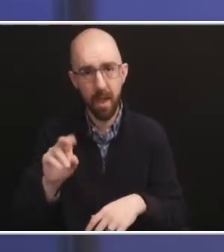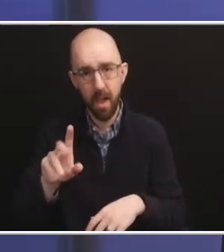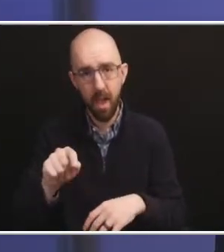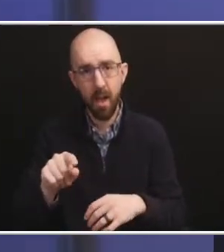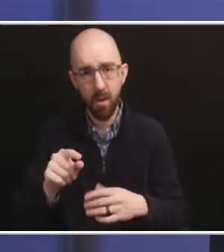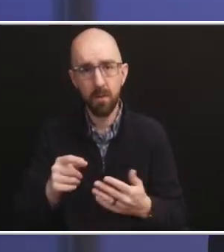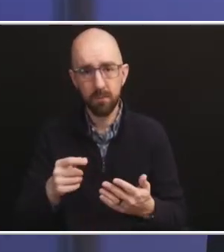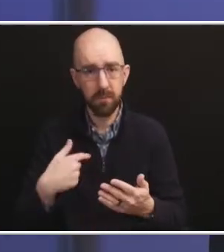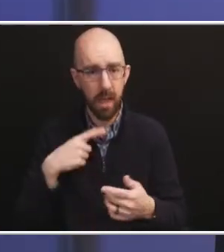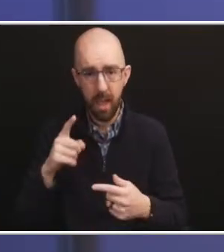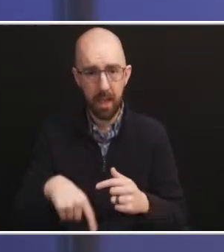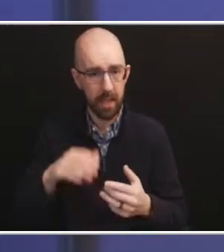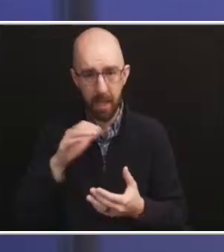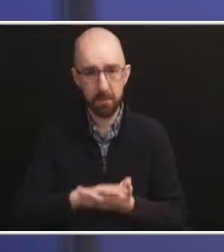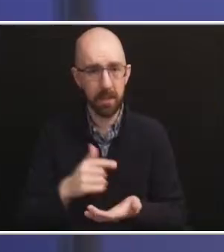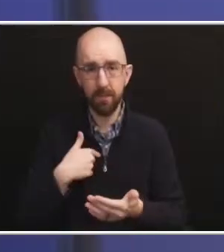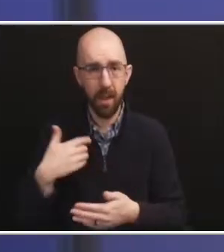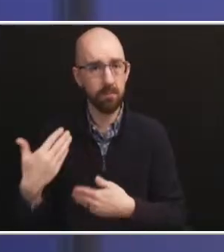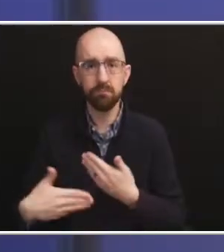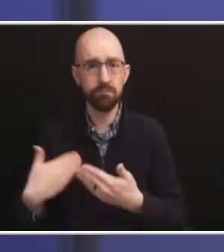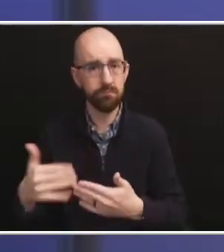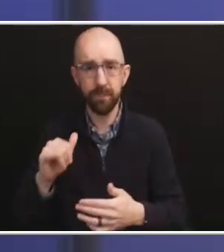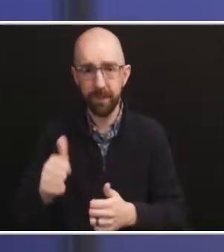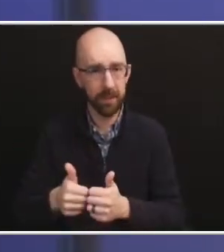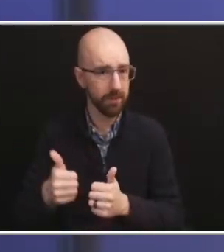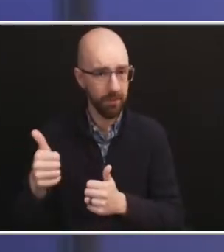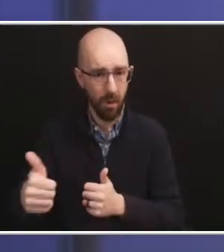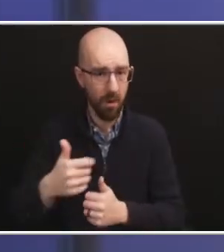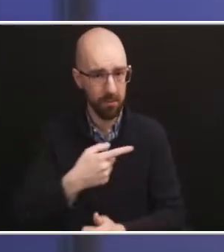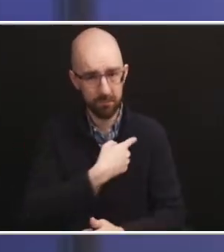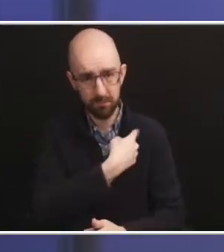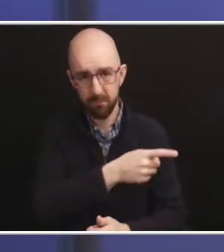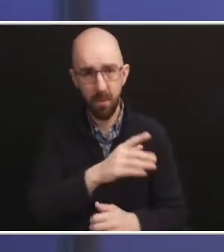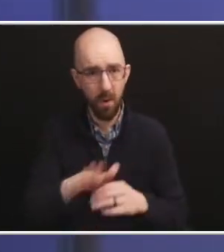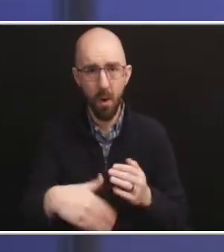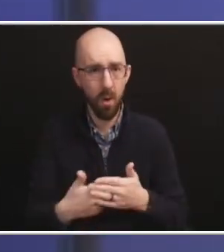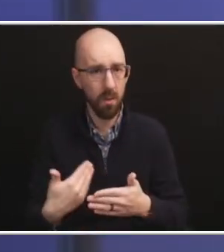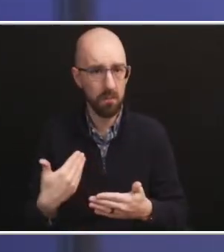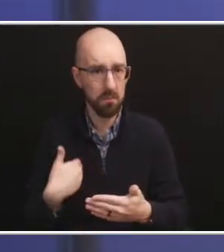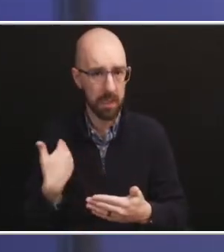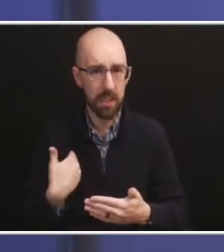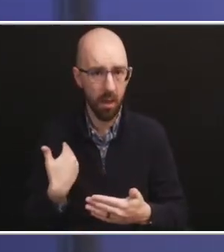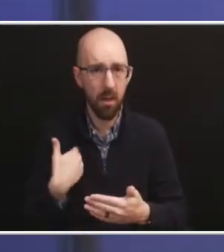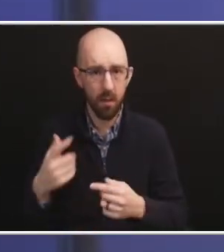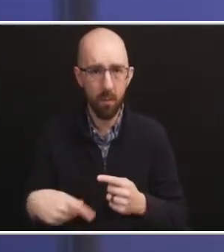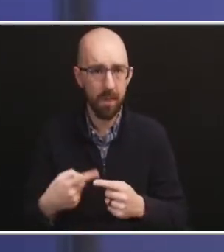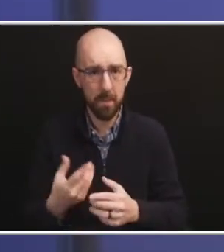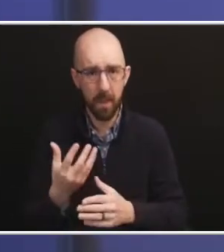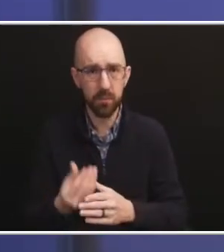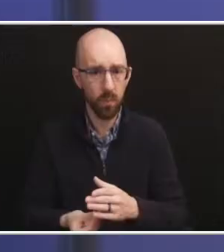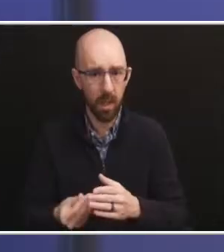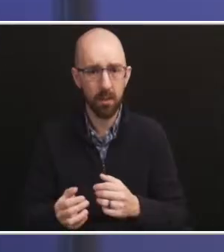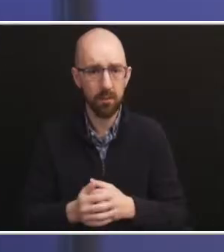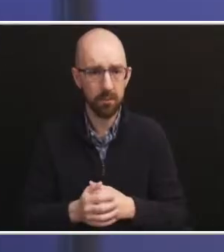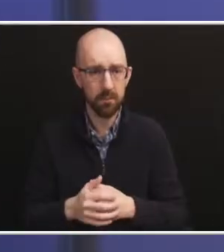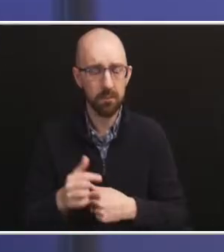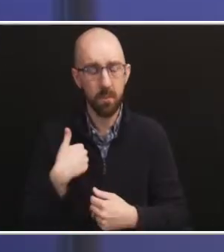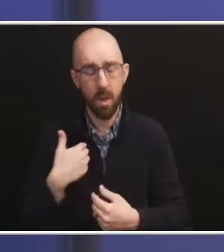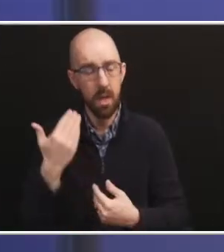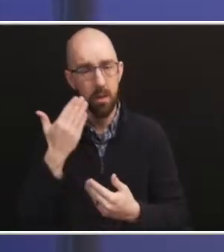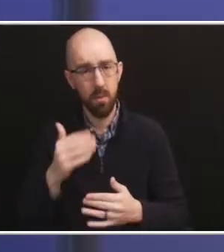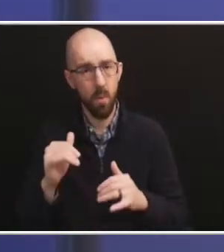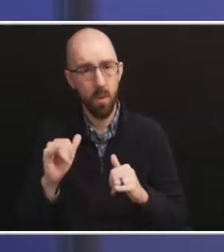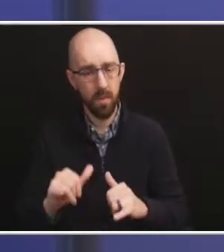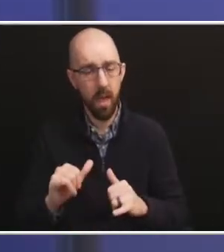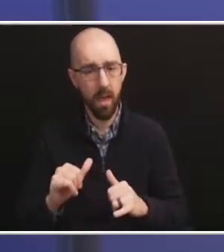can't believe I made it this far, because they were all fairly young, and not knowing that, you know, because I